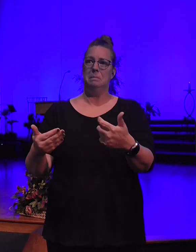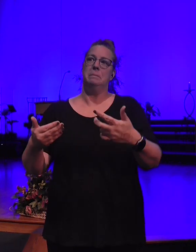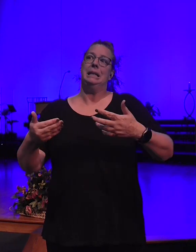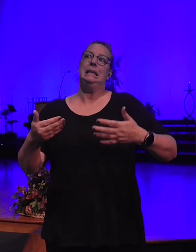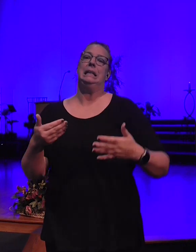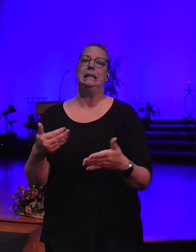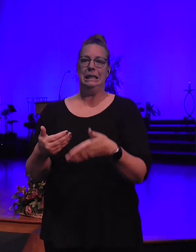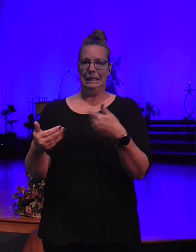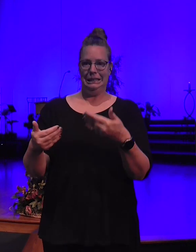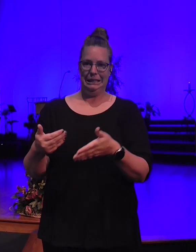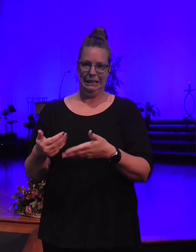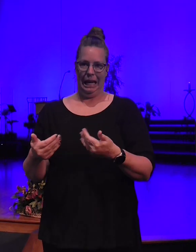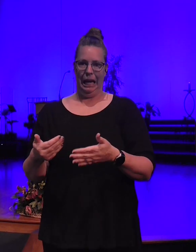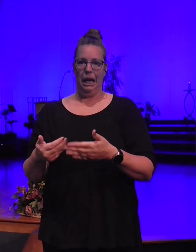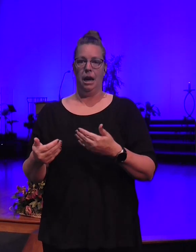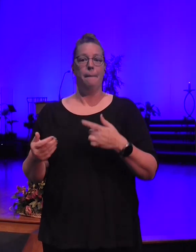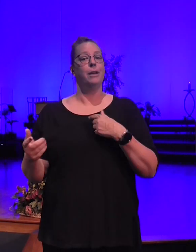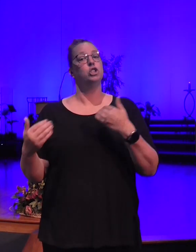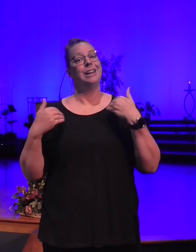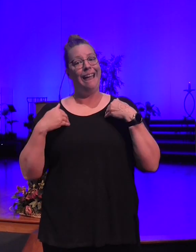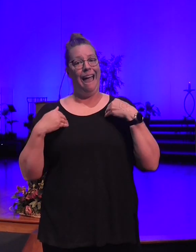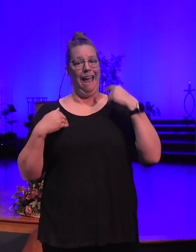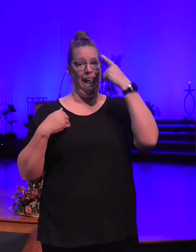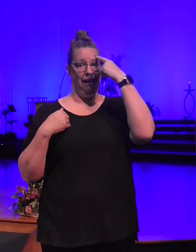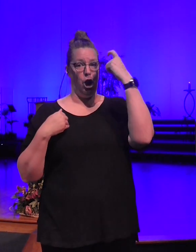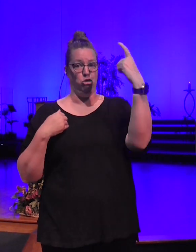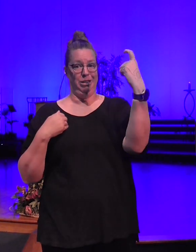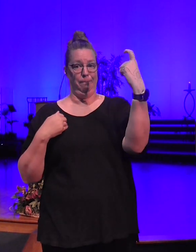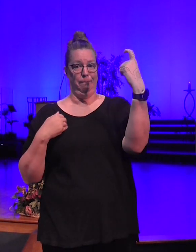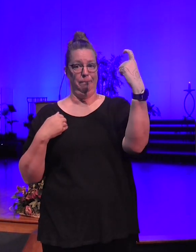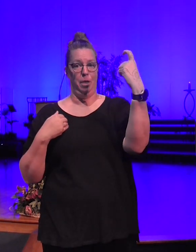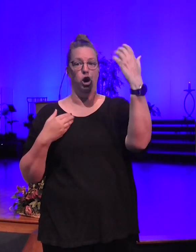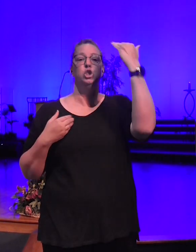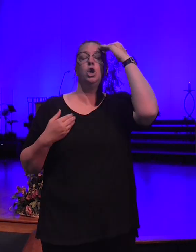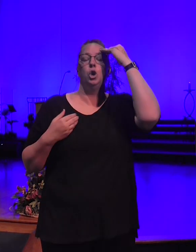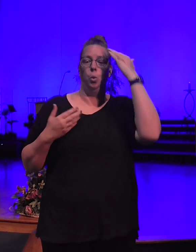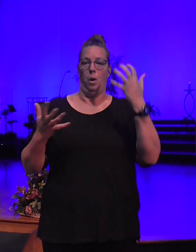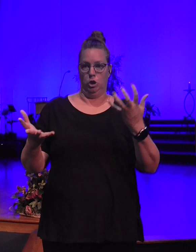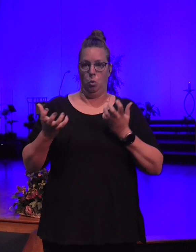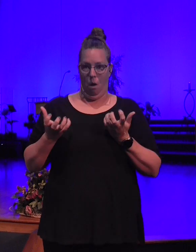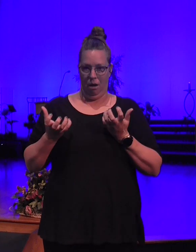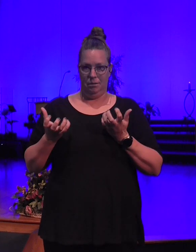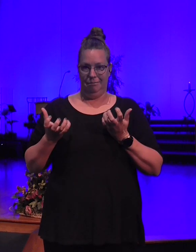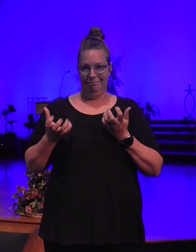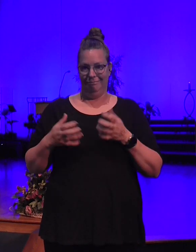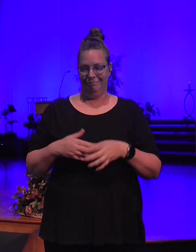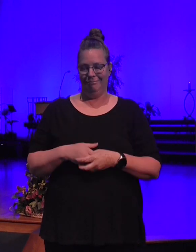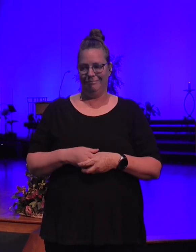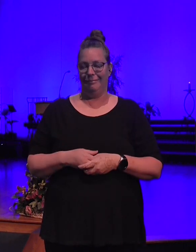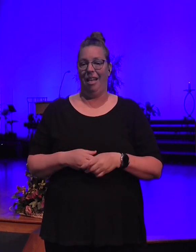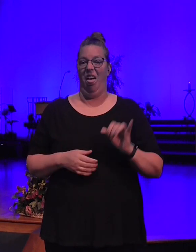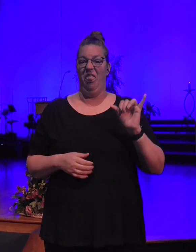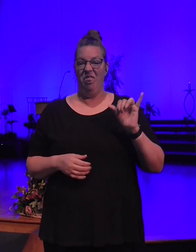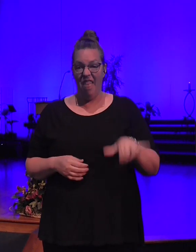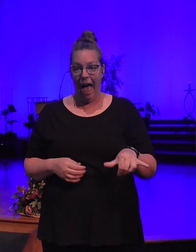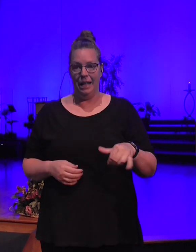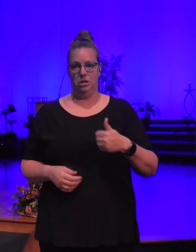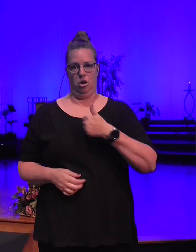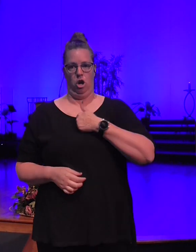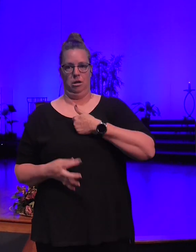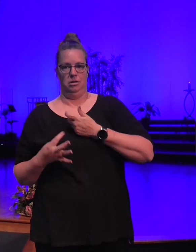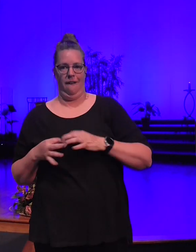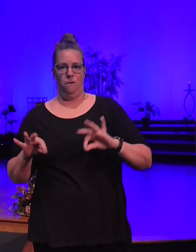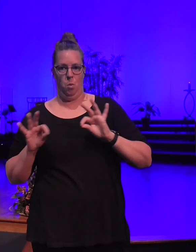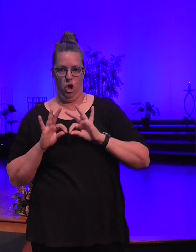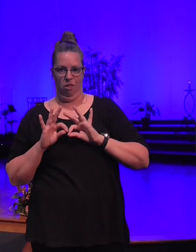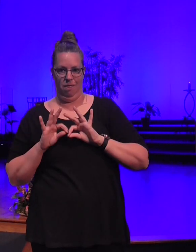her, but she had a dream of what she knew what she wanted. And that's what Worthy is all about. And